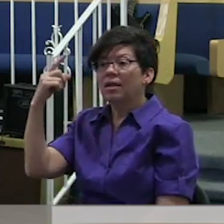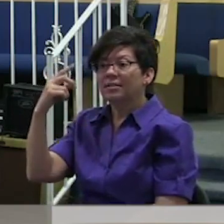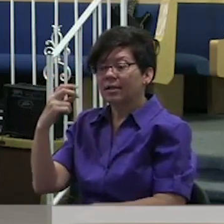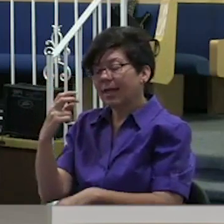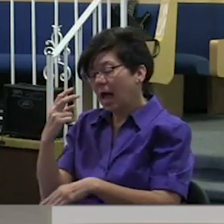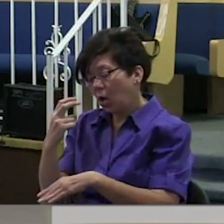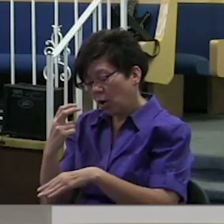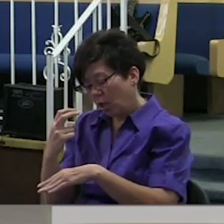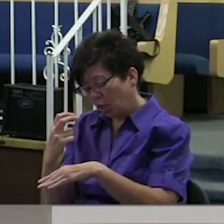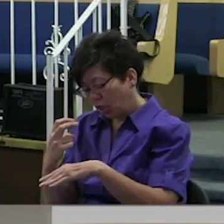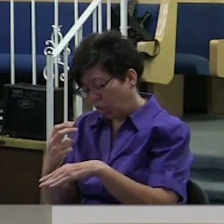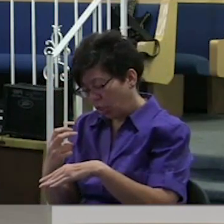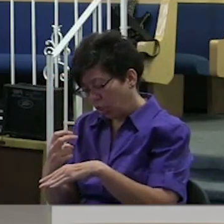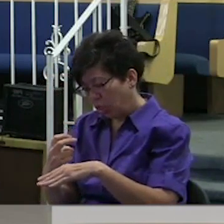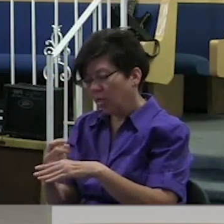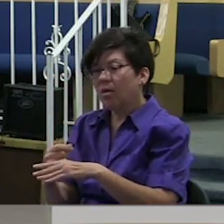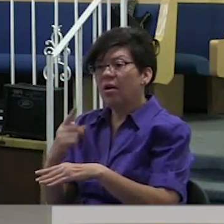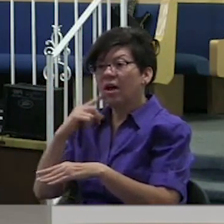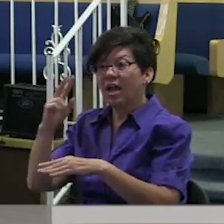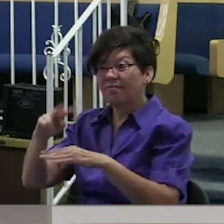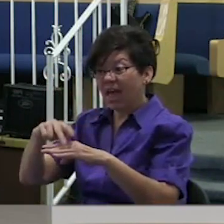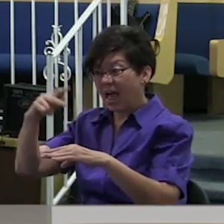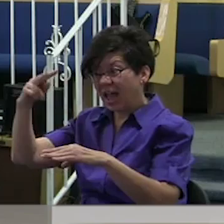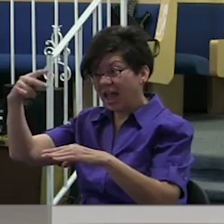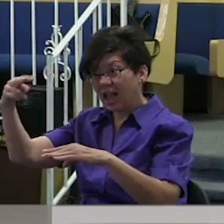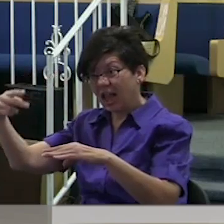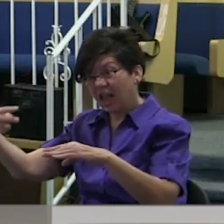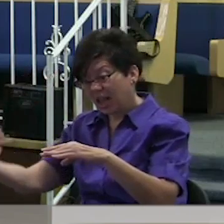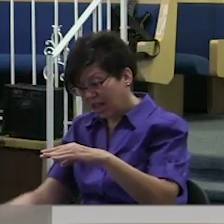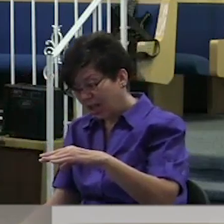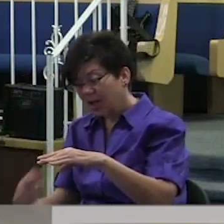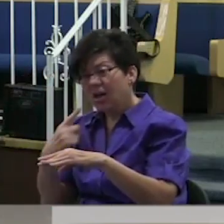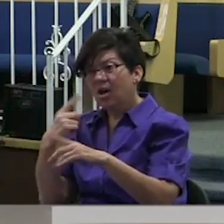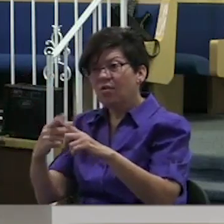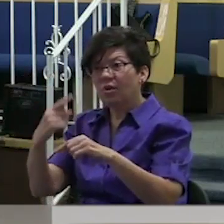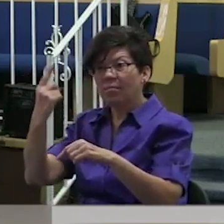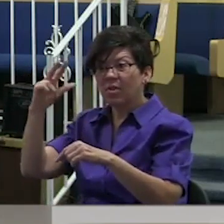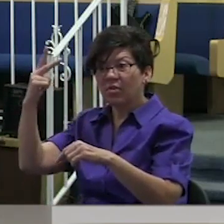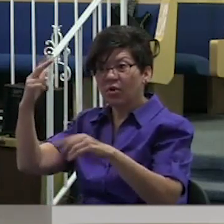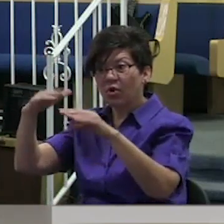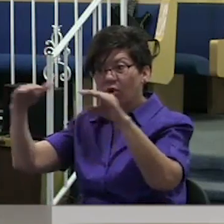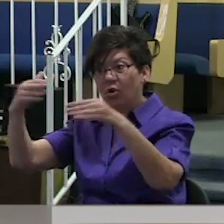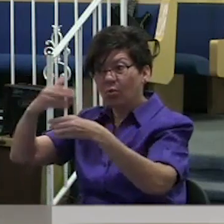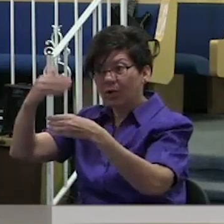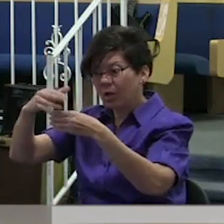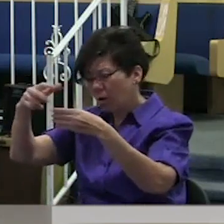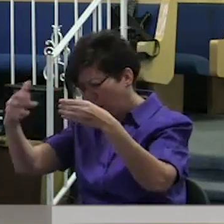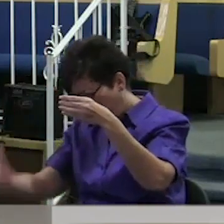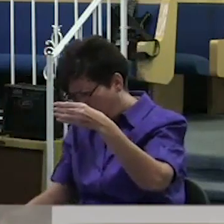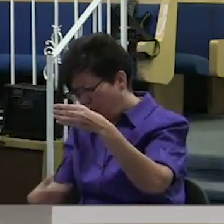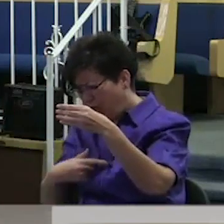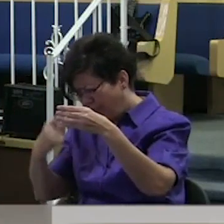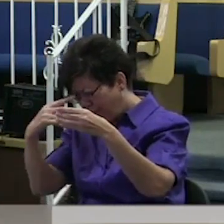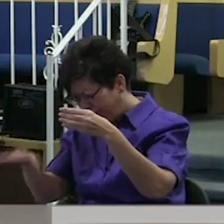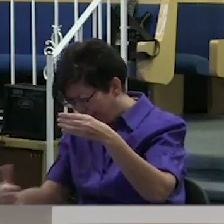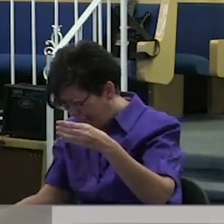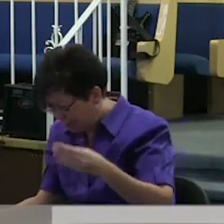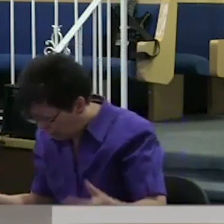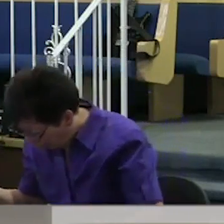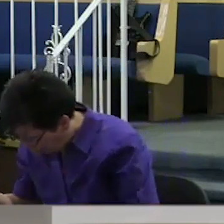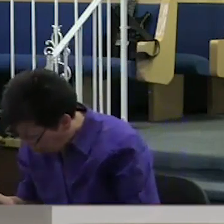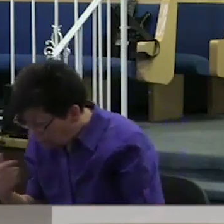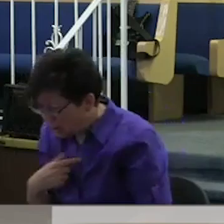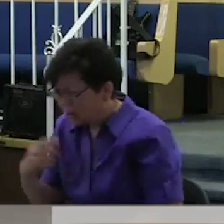down with sleep and fell down from the third loft and was taking up dead. So now it kind of gives you an